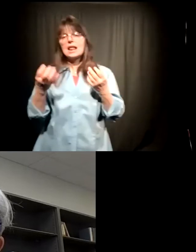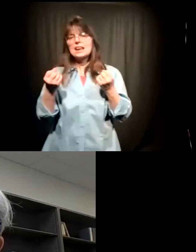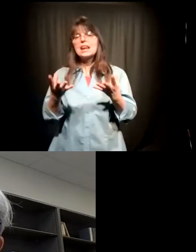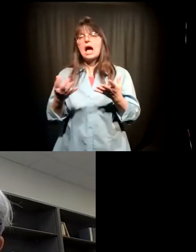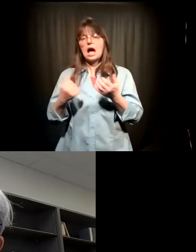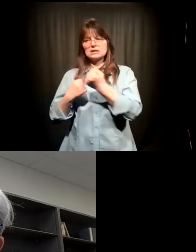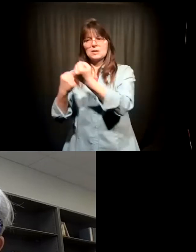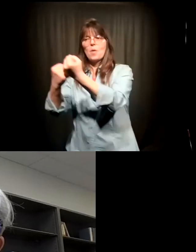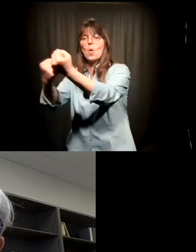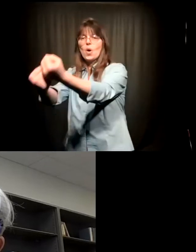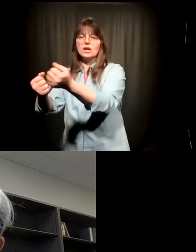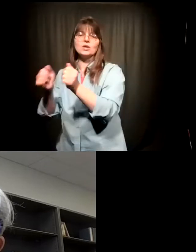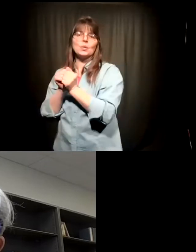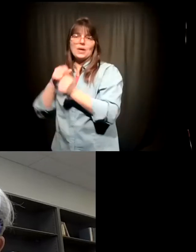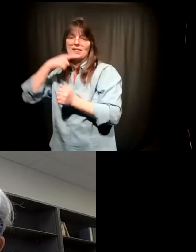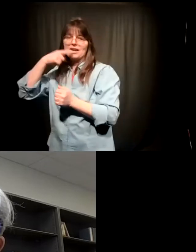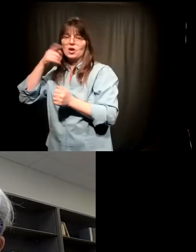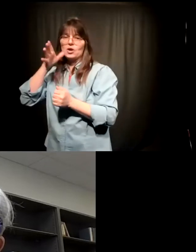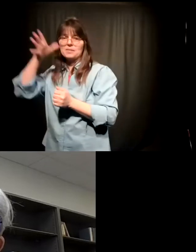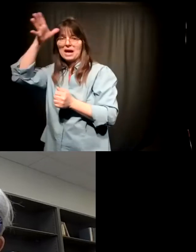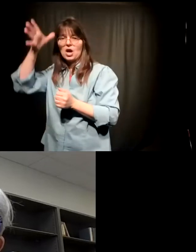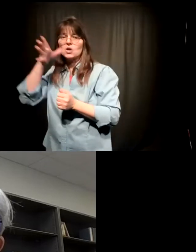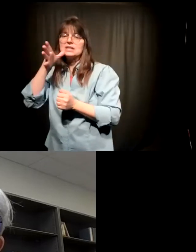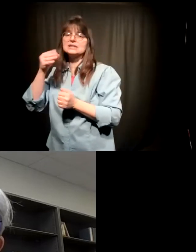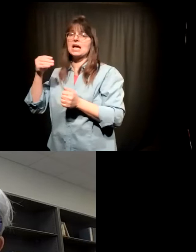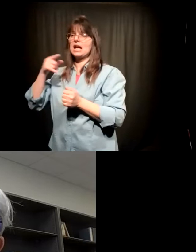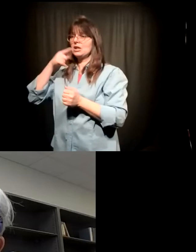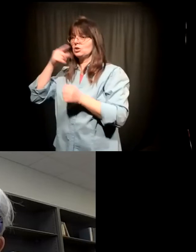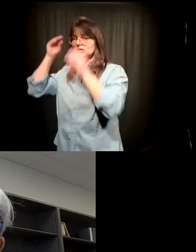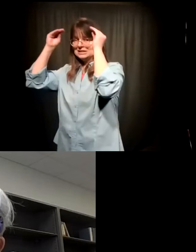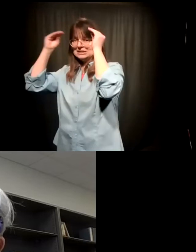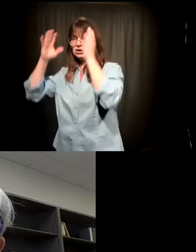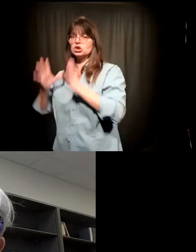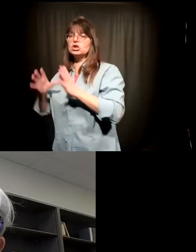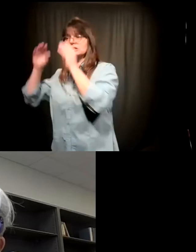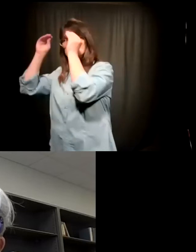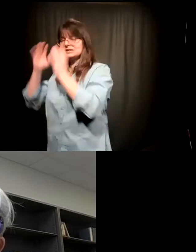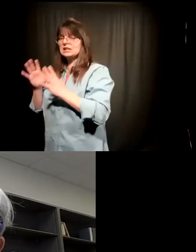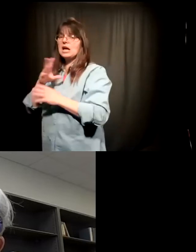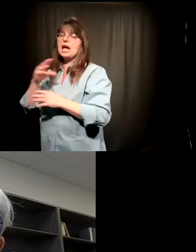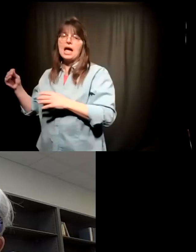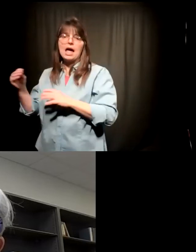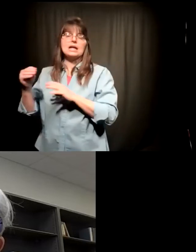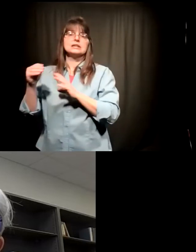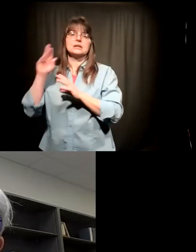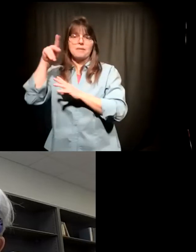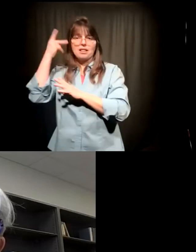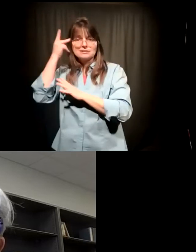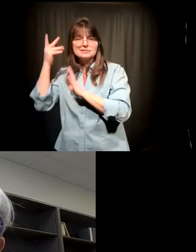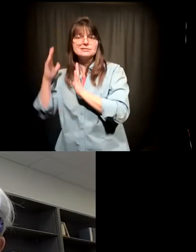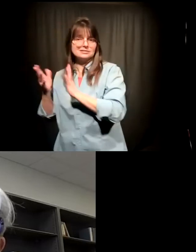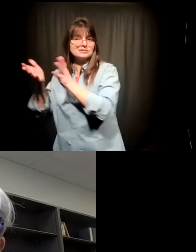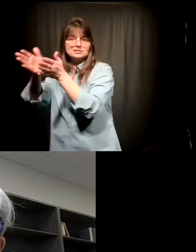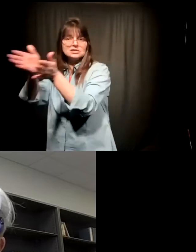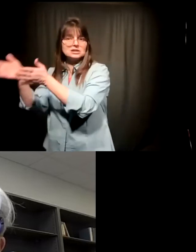parents, from statesmen, and from teachers. And Bell traveled to all these different deaf schools to try to teach